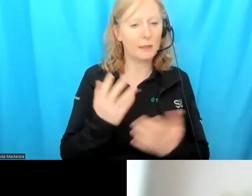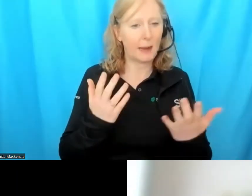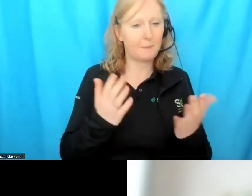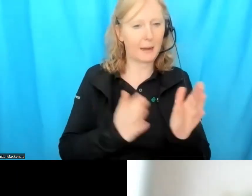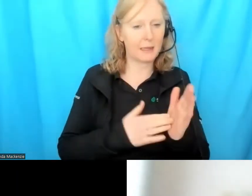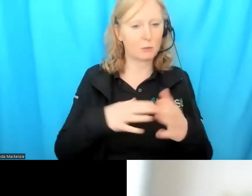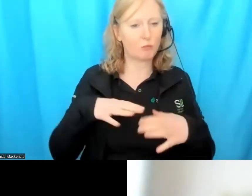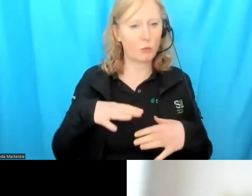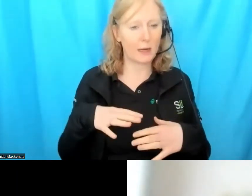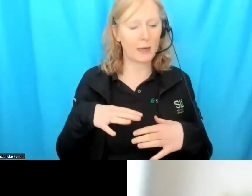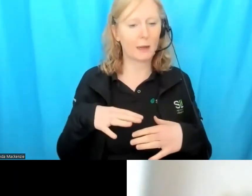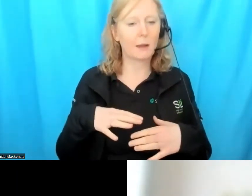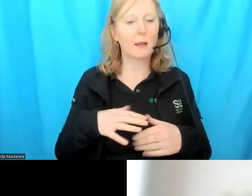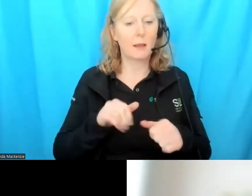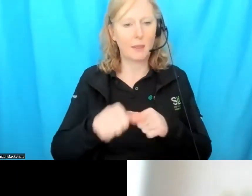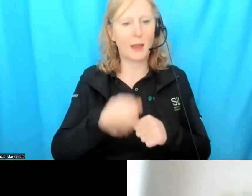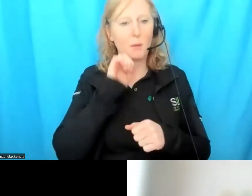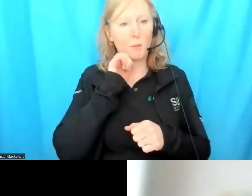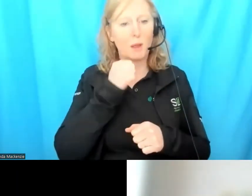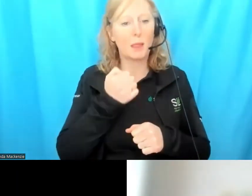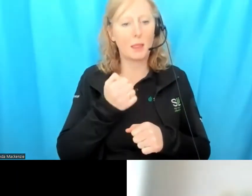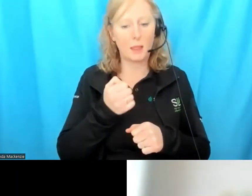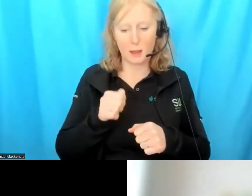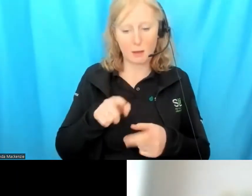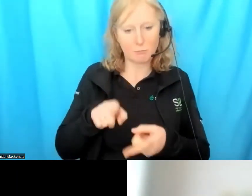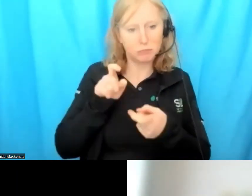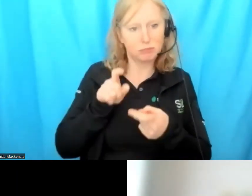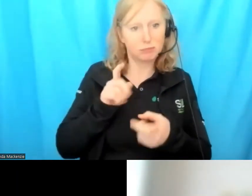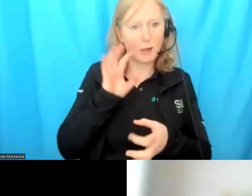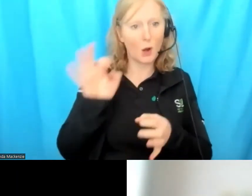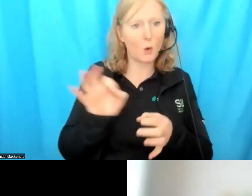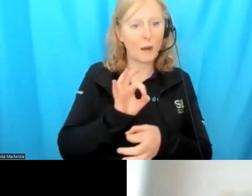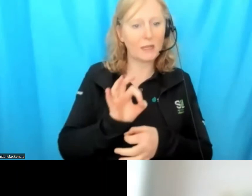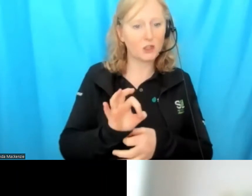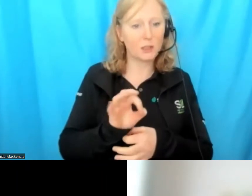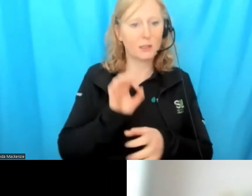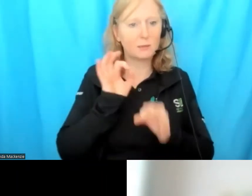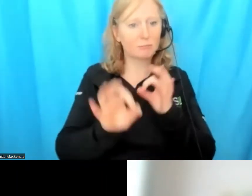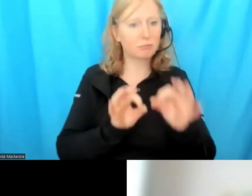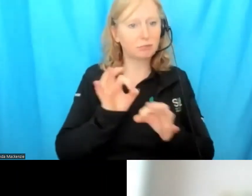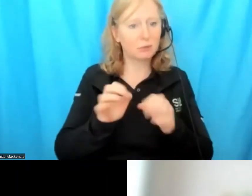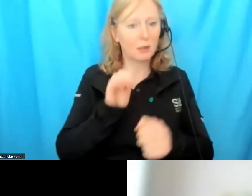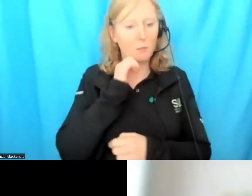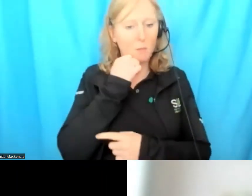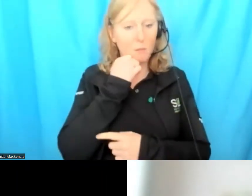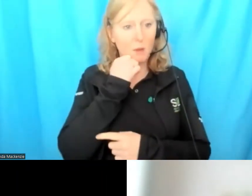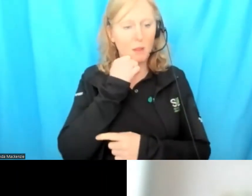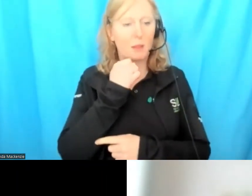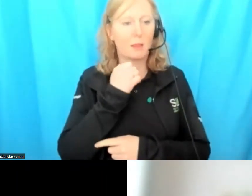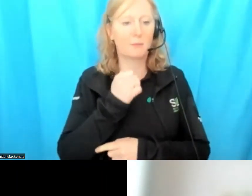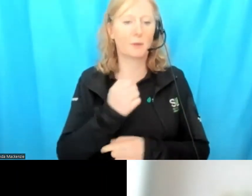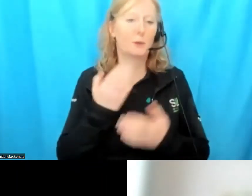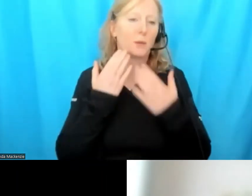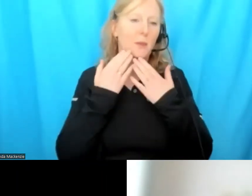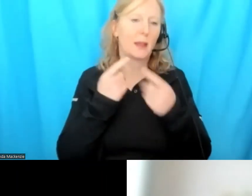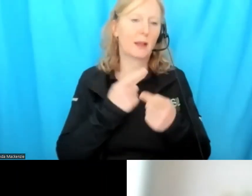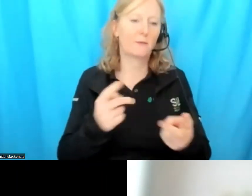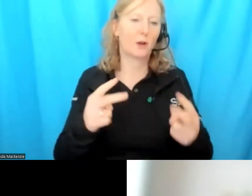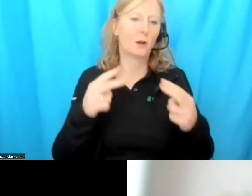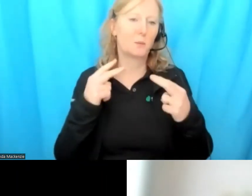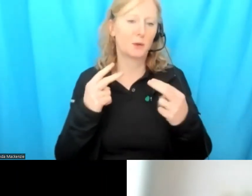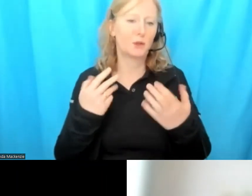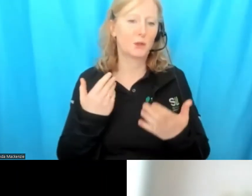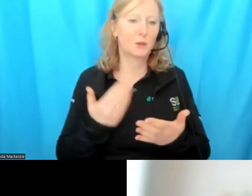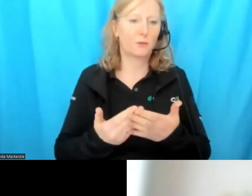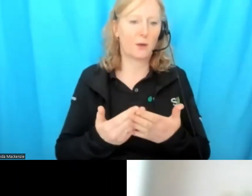able to get through some of the questions that are already coming through in the chat. So thank you for listening so far, and we'll see